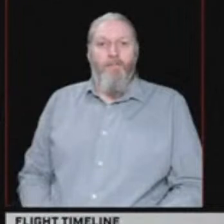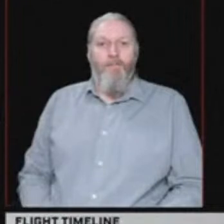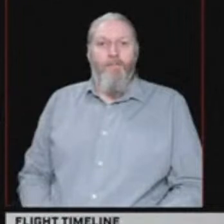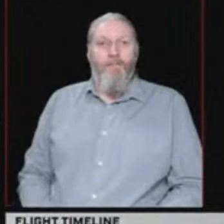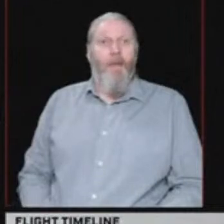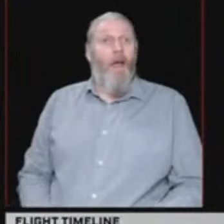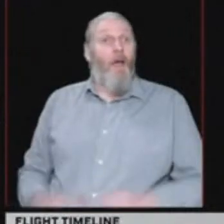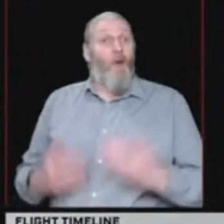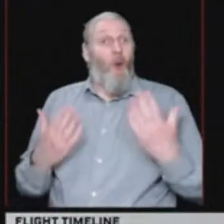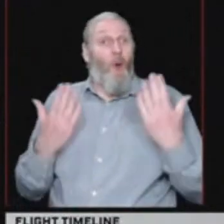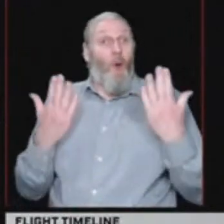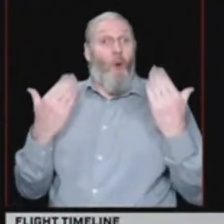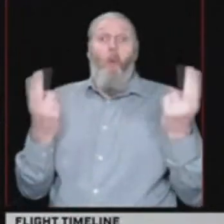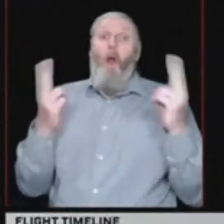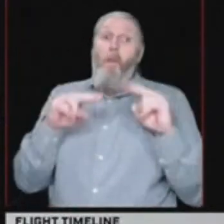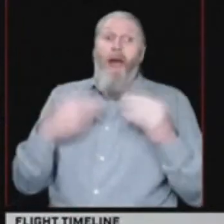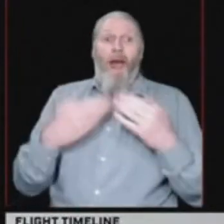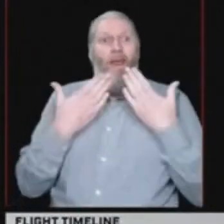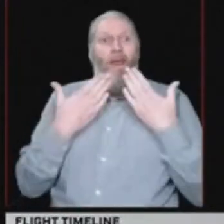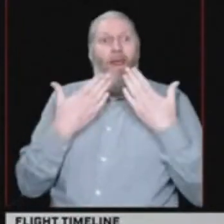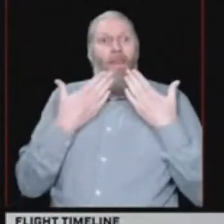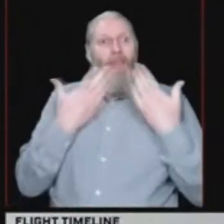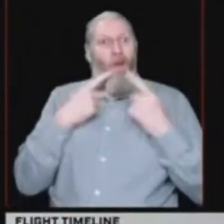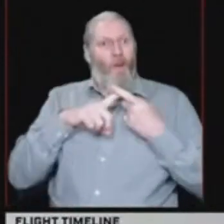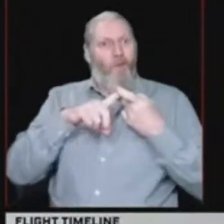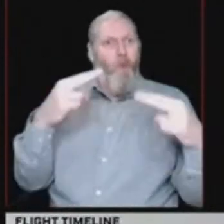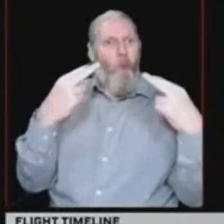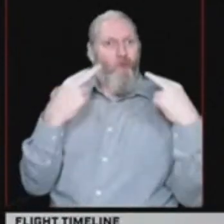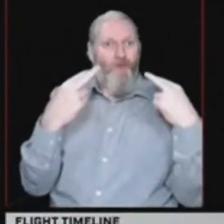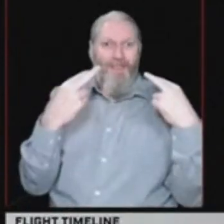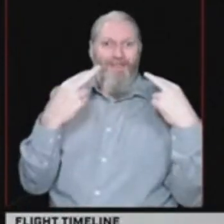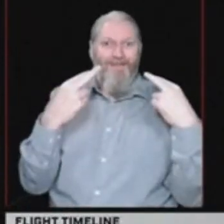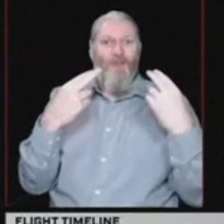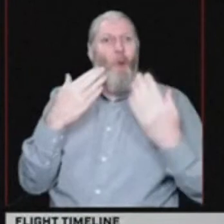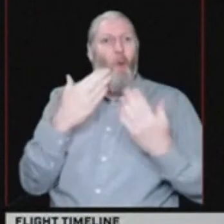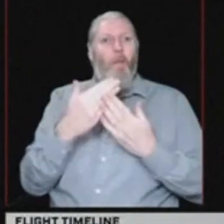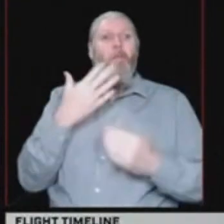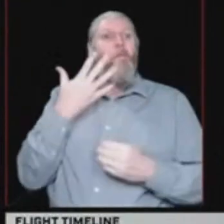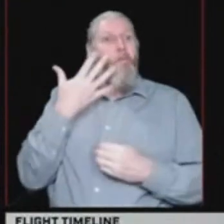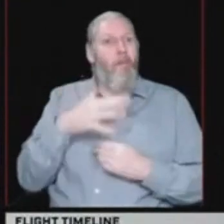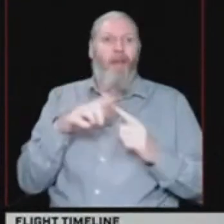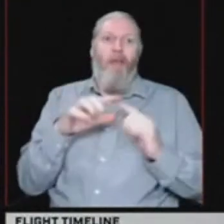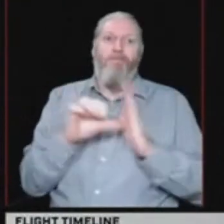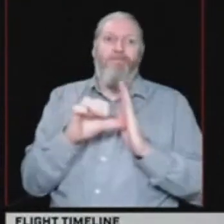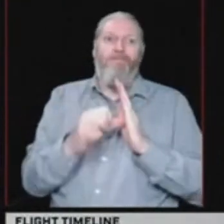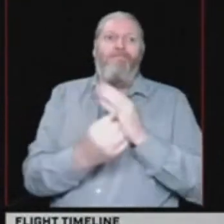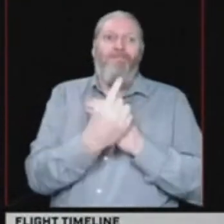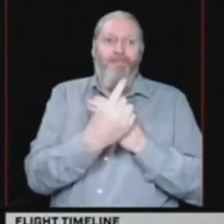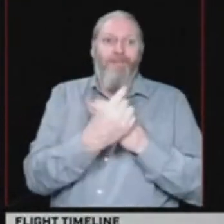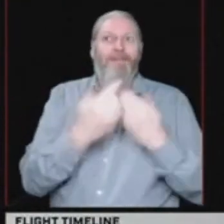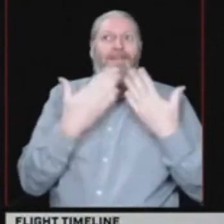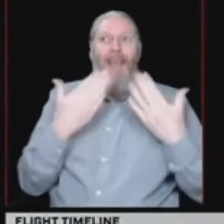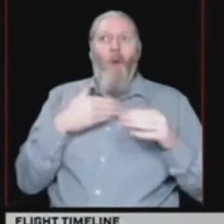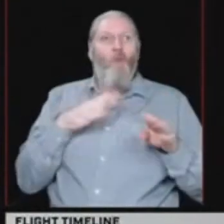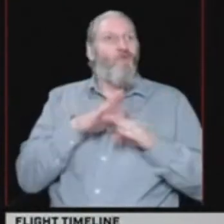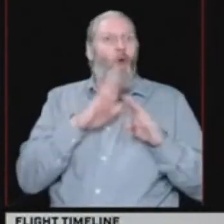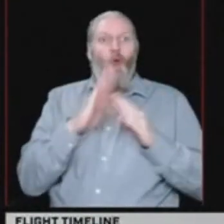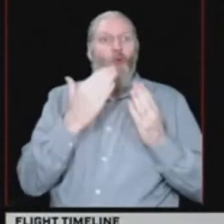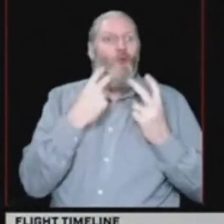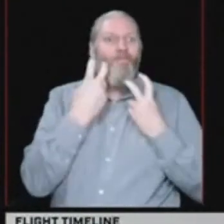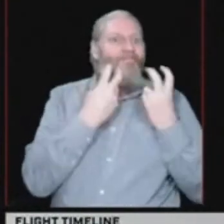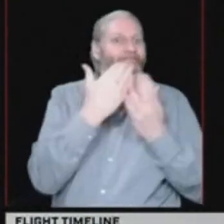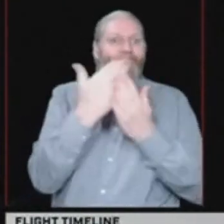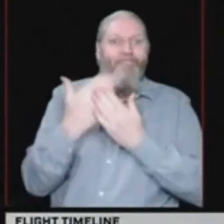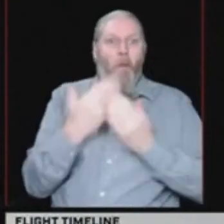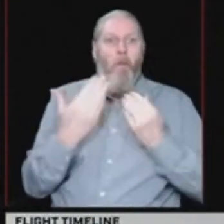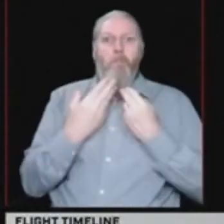Welcome back, and thanks for sticking with us for this long, everyone. We have experienced an anomaly, and we are gathering more information. I did want to take this